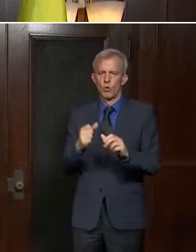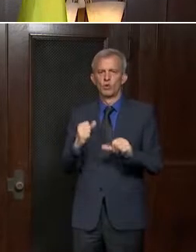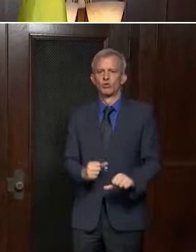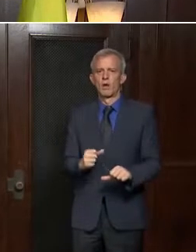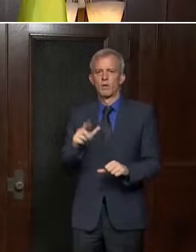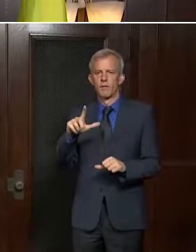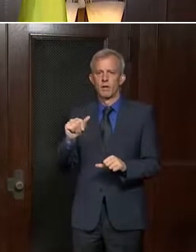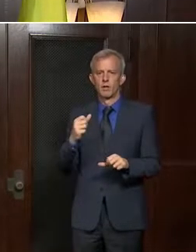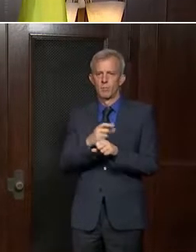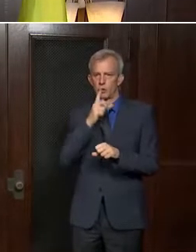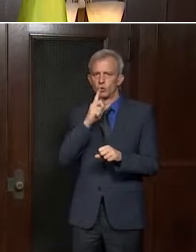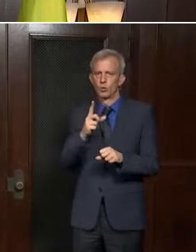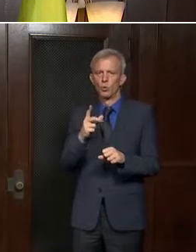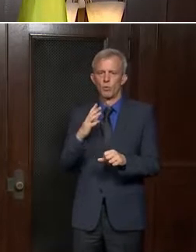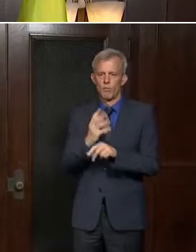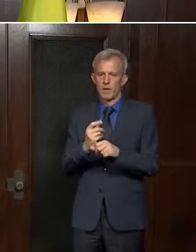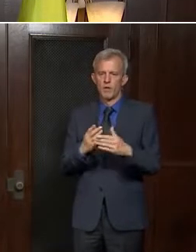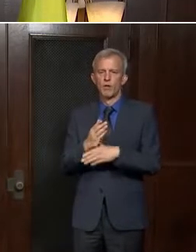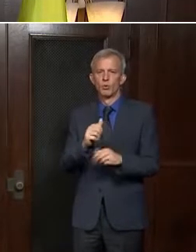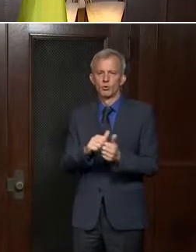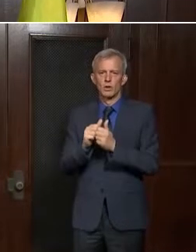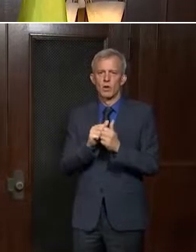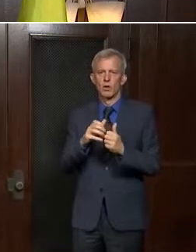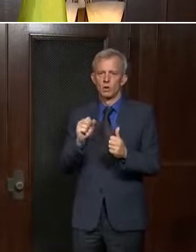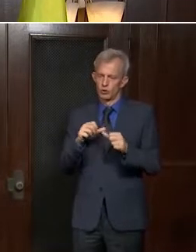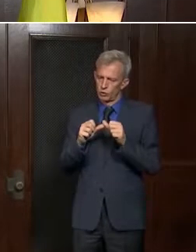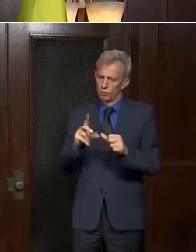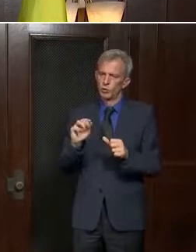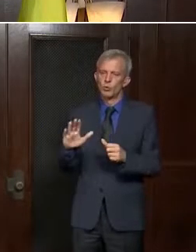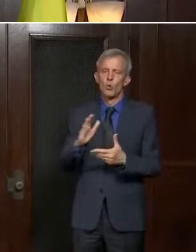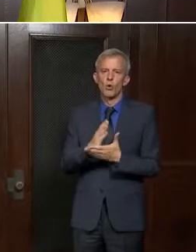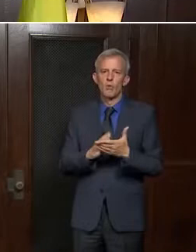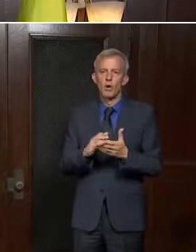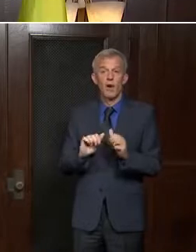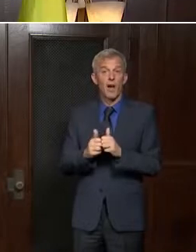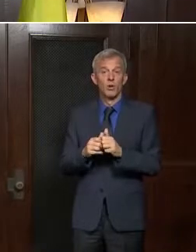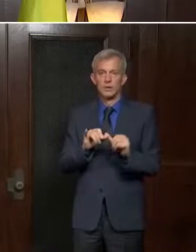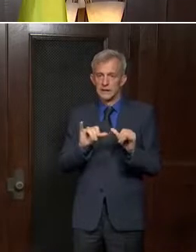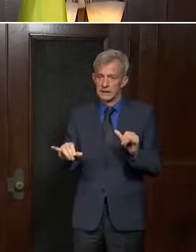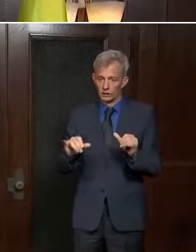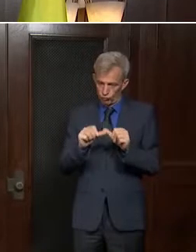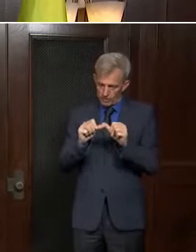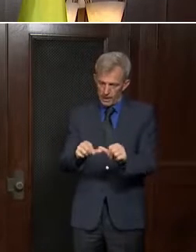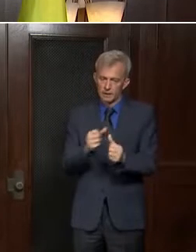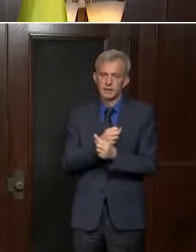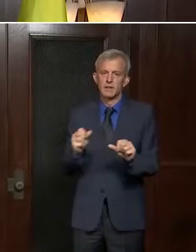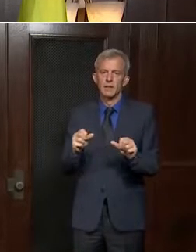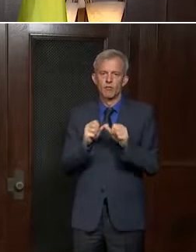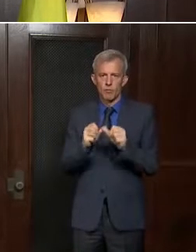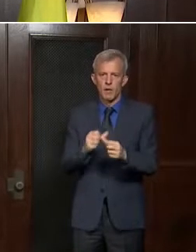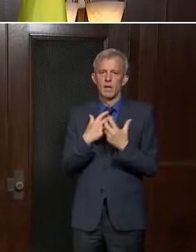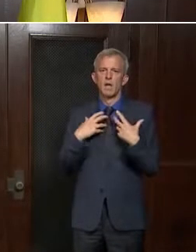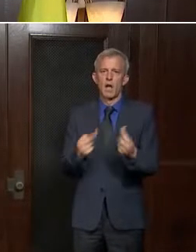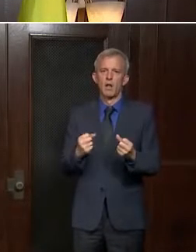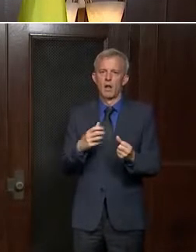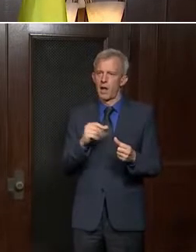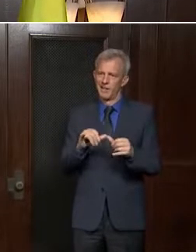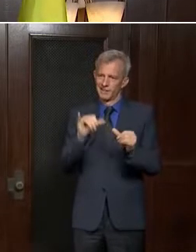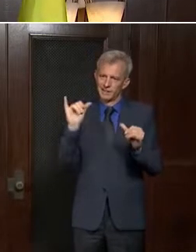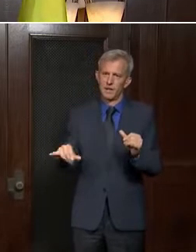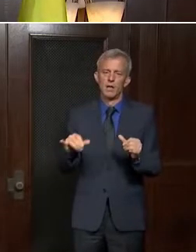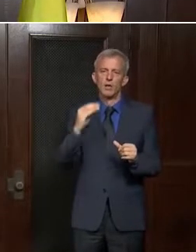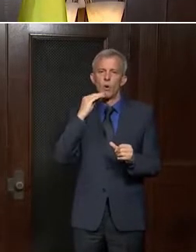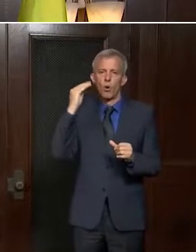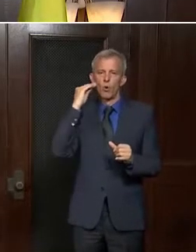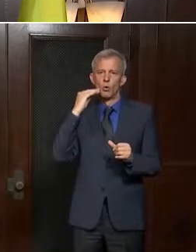through this together. So keep doing your part by staying safe, staying healthy, and staying